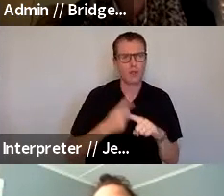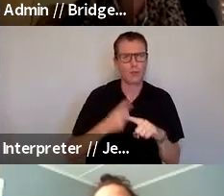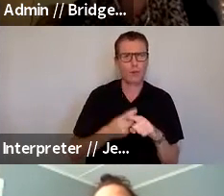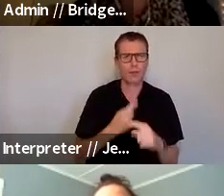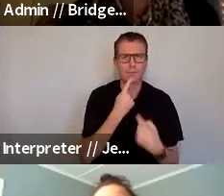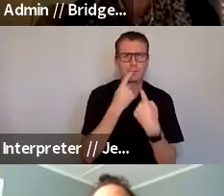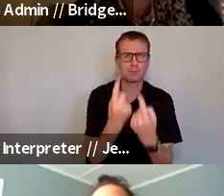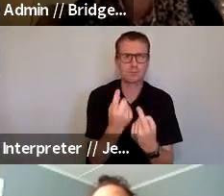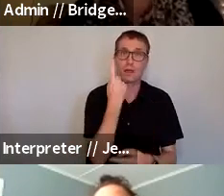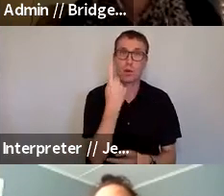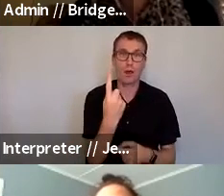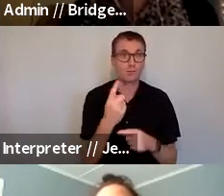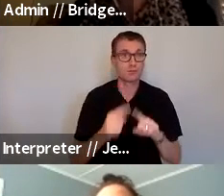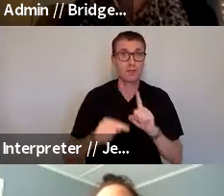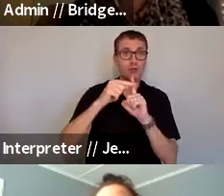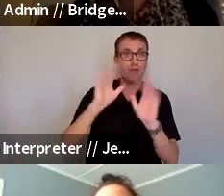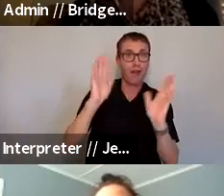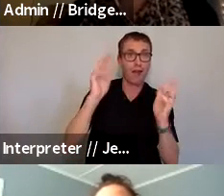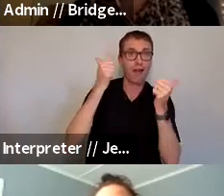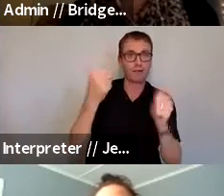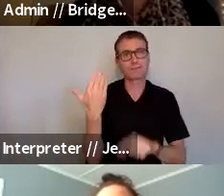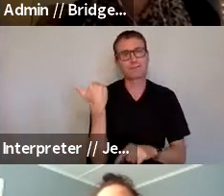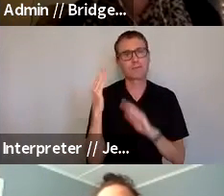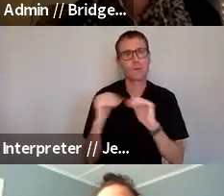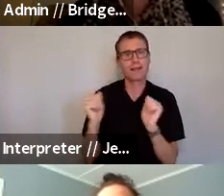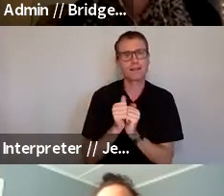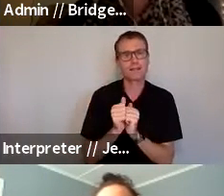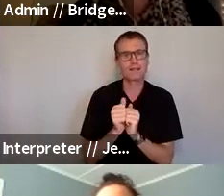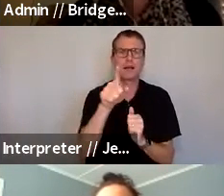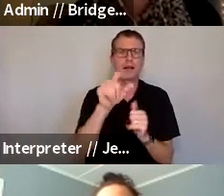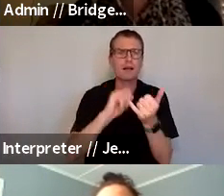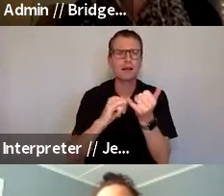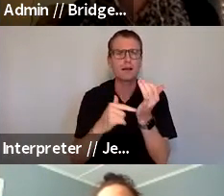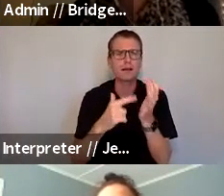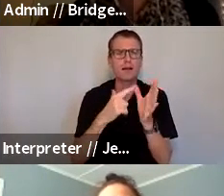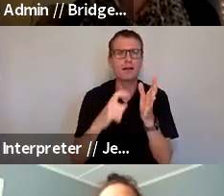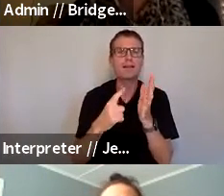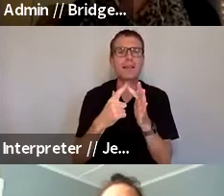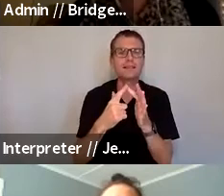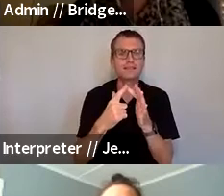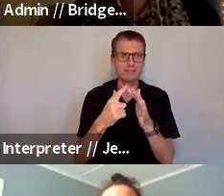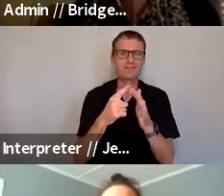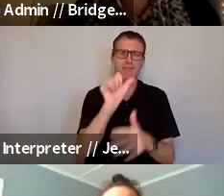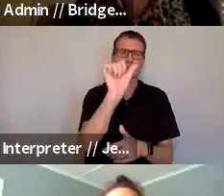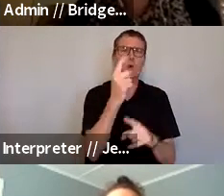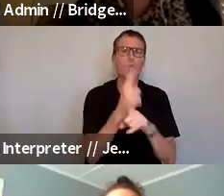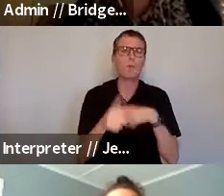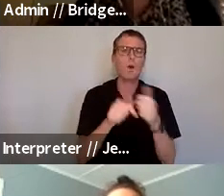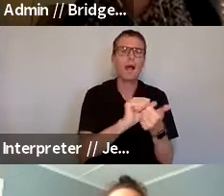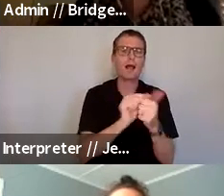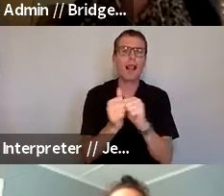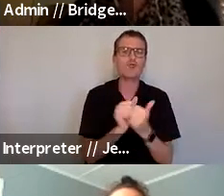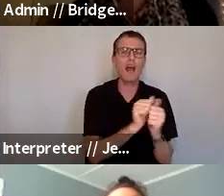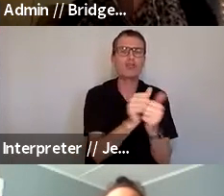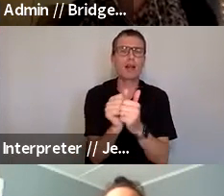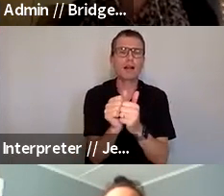positively, that was happening over the weekend. And Stace, this is about, as you mentioned, people being able to collaborate together, but in their own spaces. The